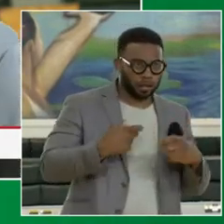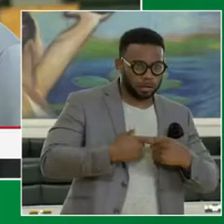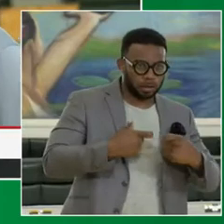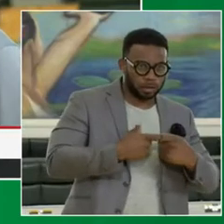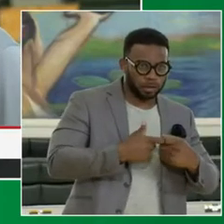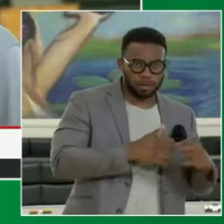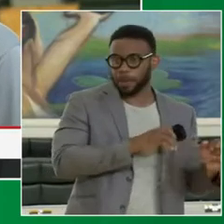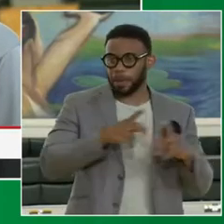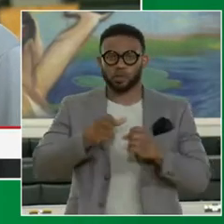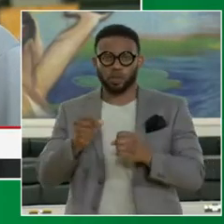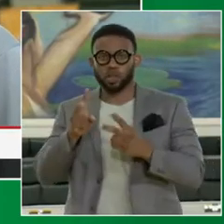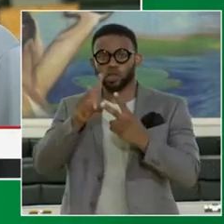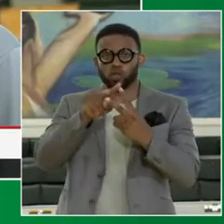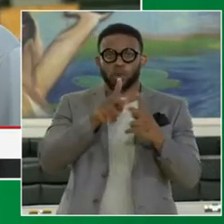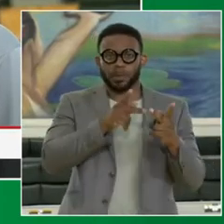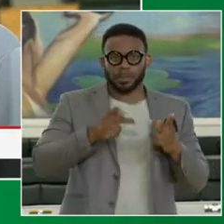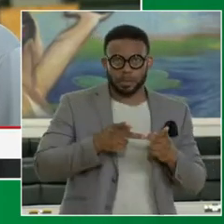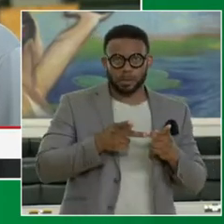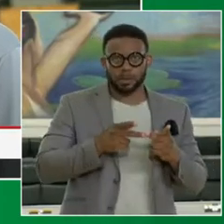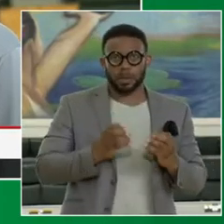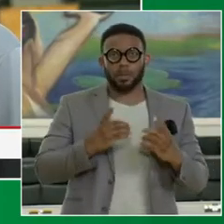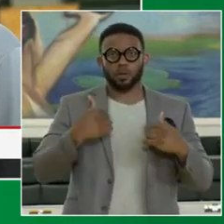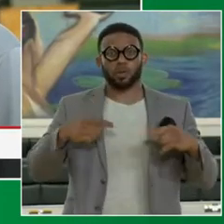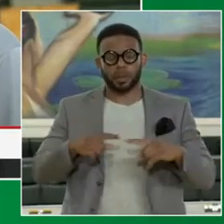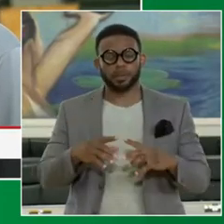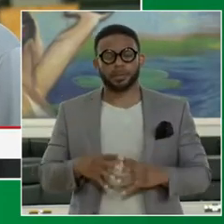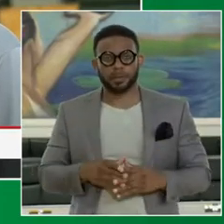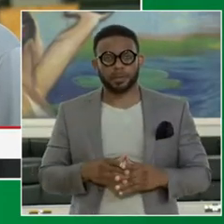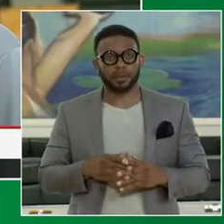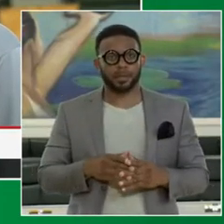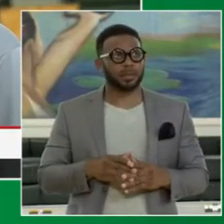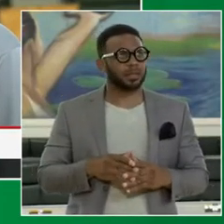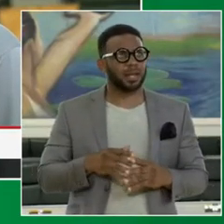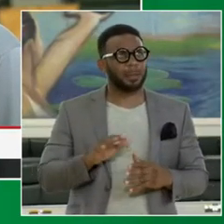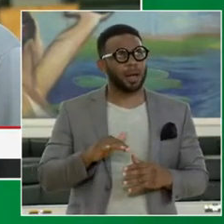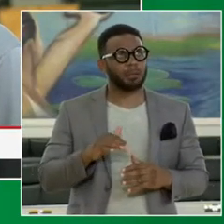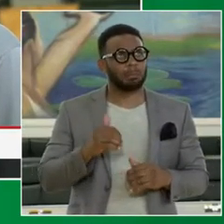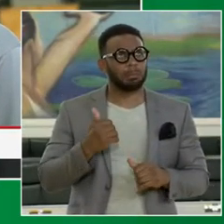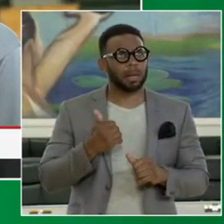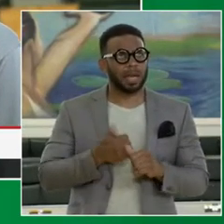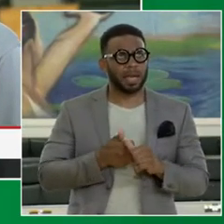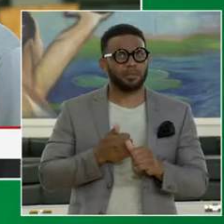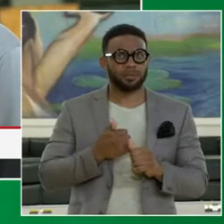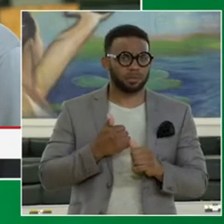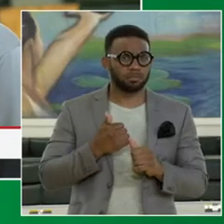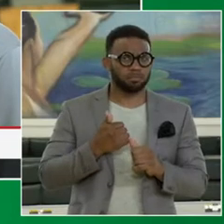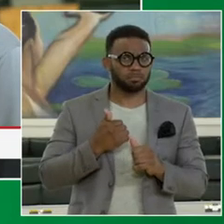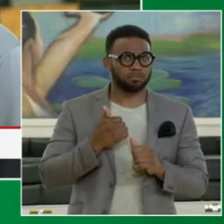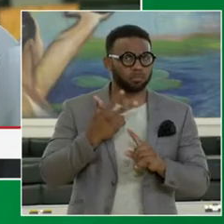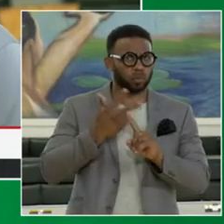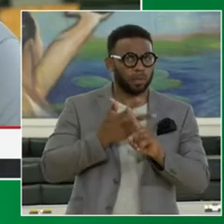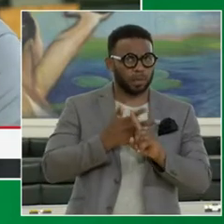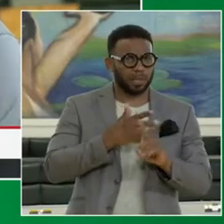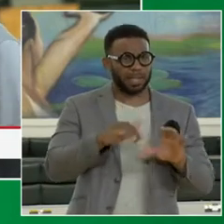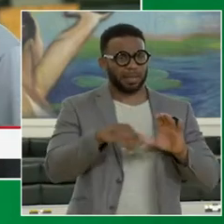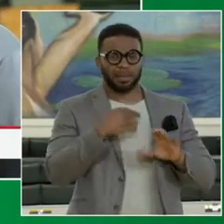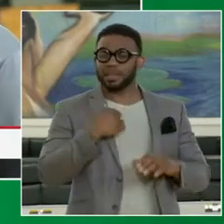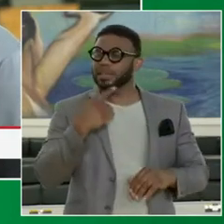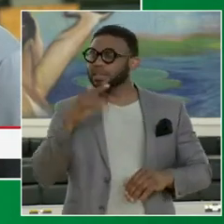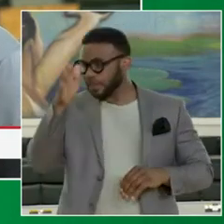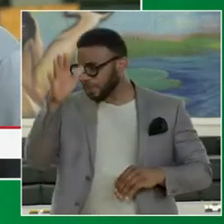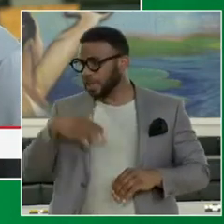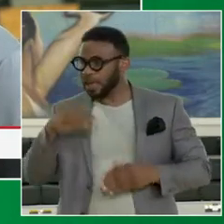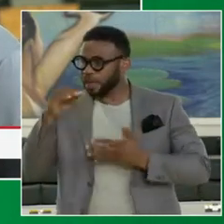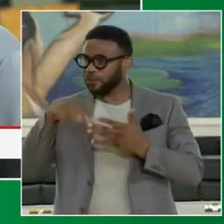street. So those are the 2 positions that they provide to us. And just about every quarter, they send me an email and say, Del, tell your guys